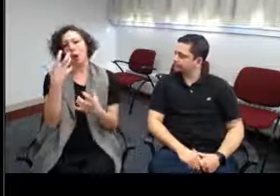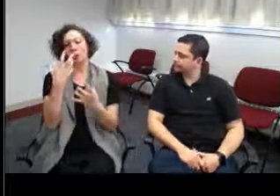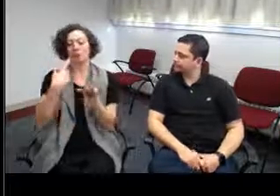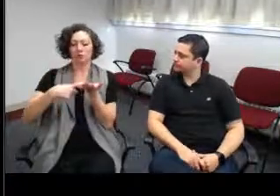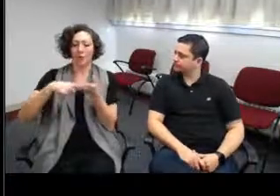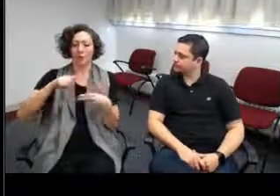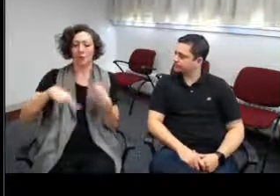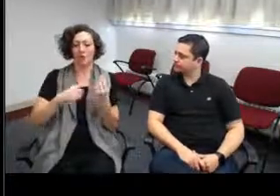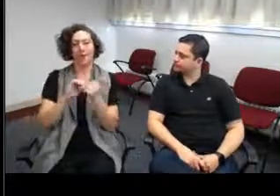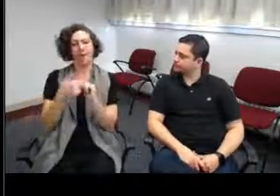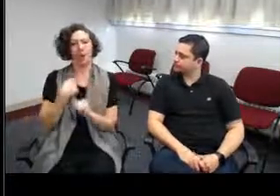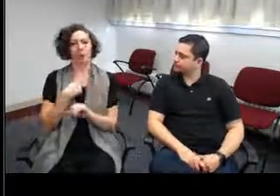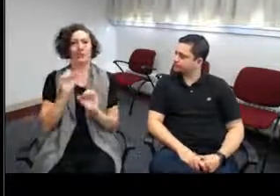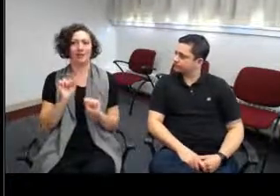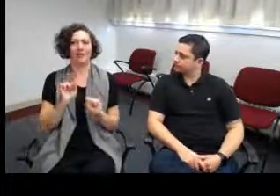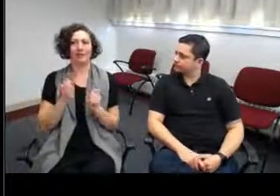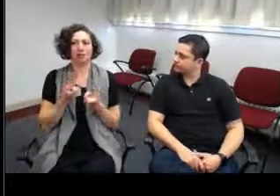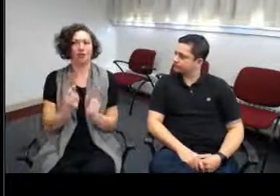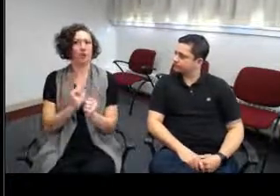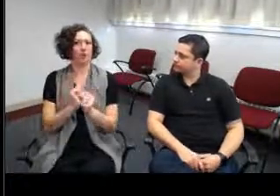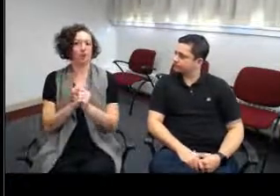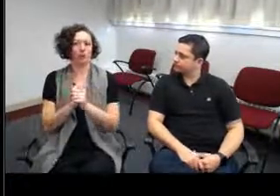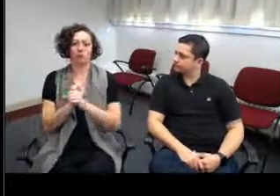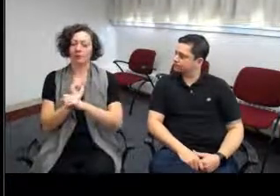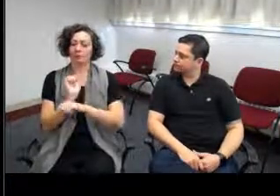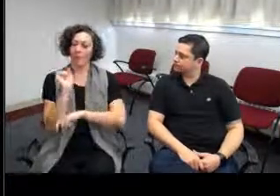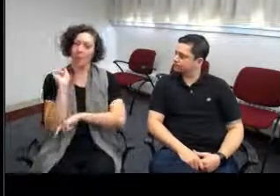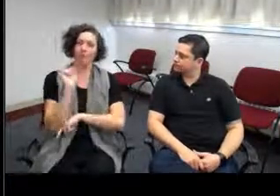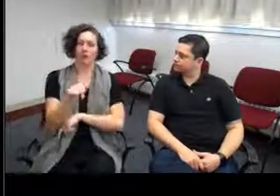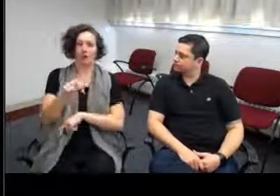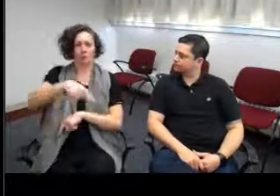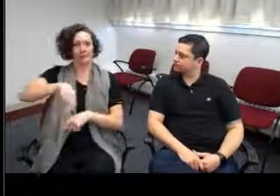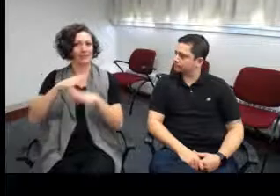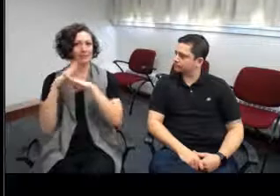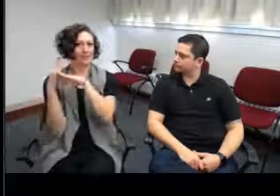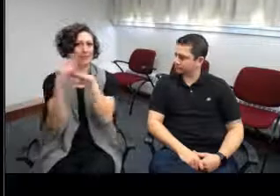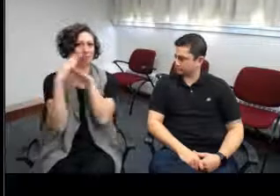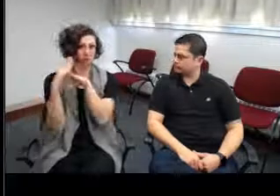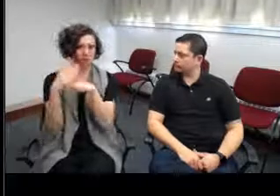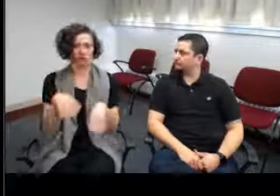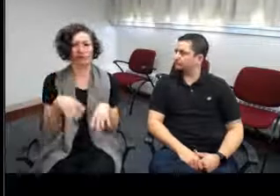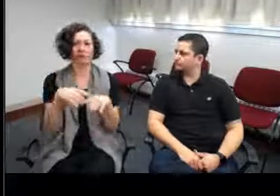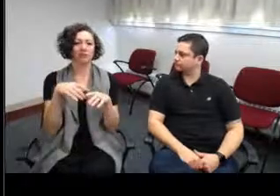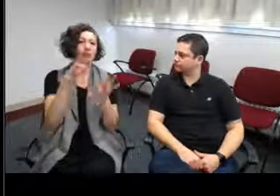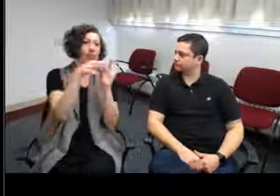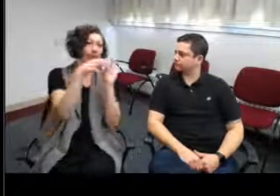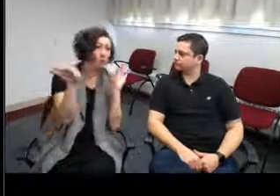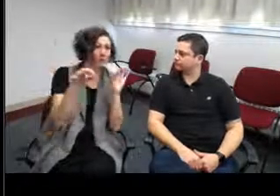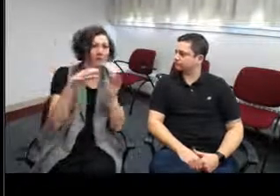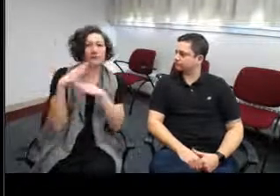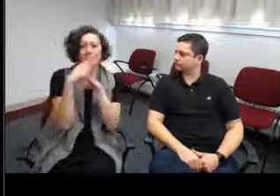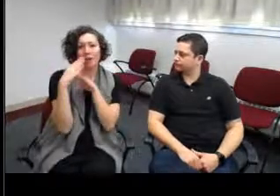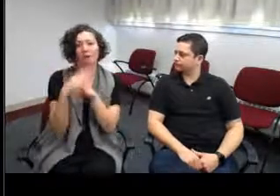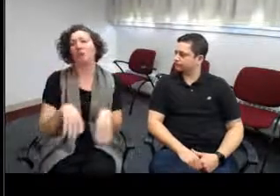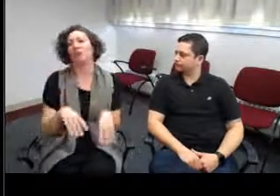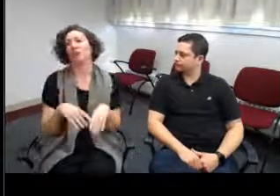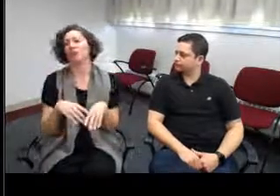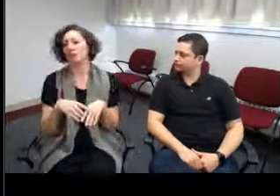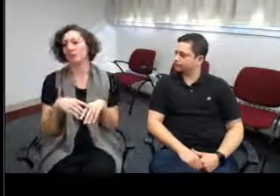Okay, so now I want to talk about how we can try to overcome these barriers that we've